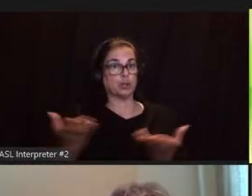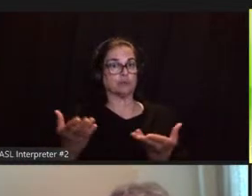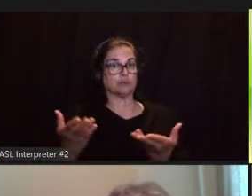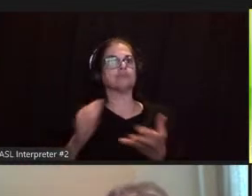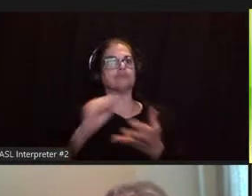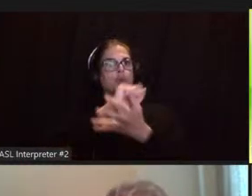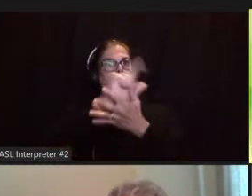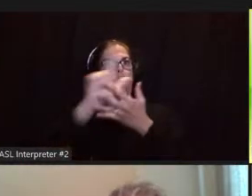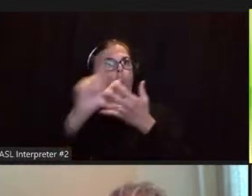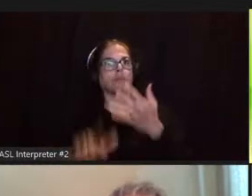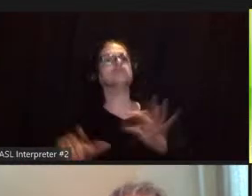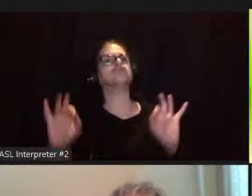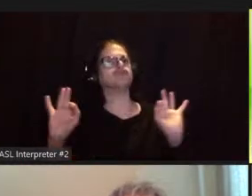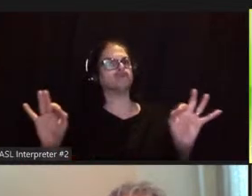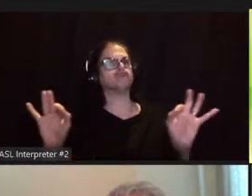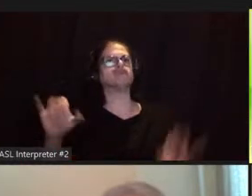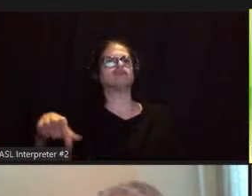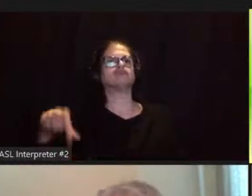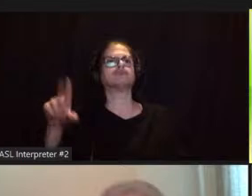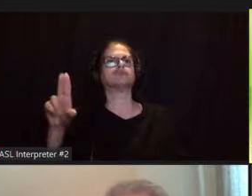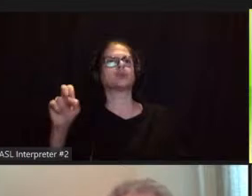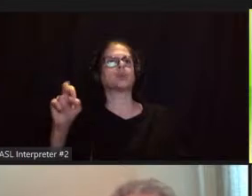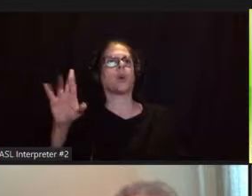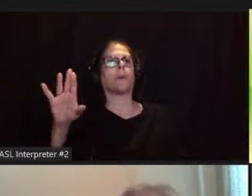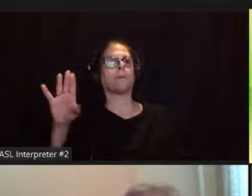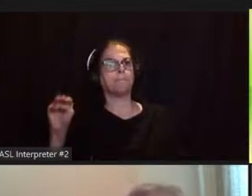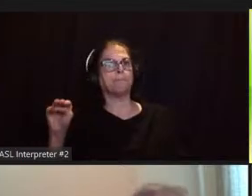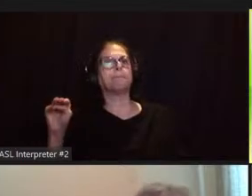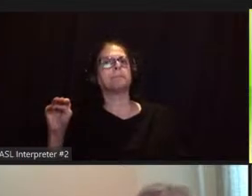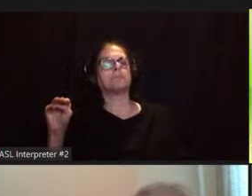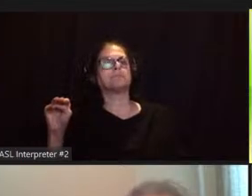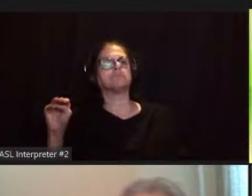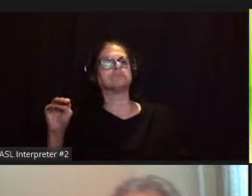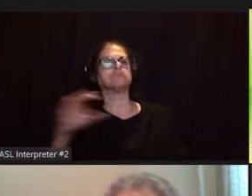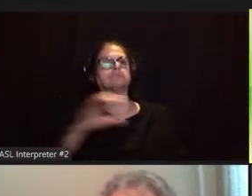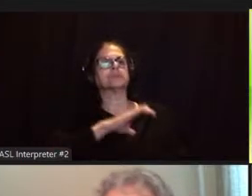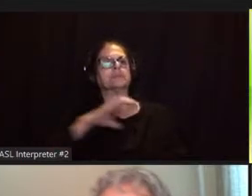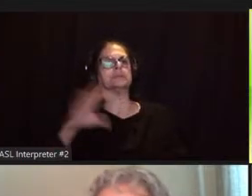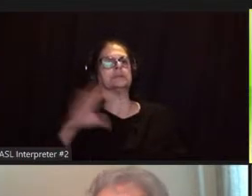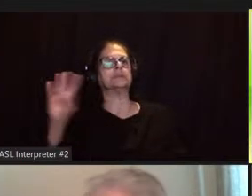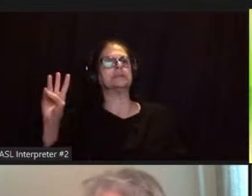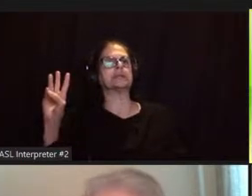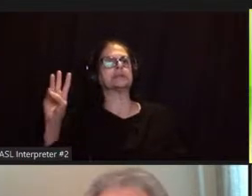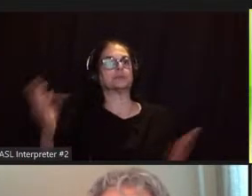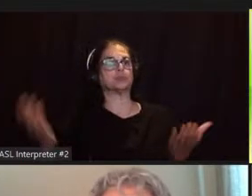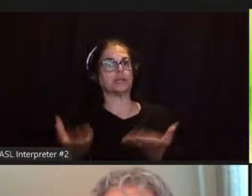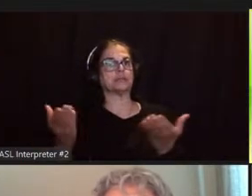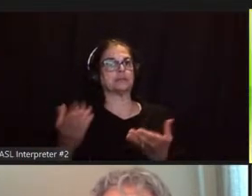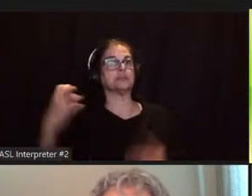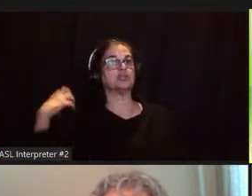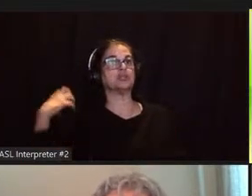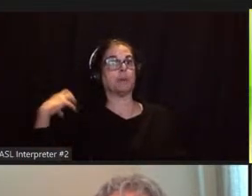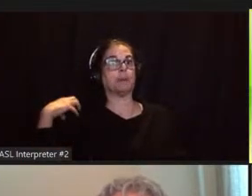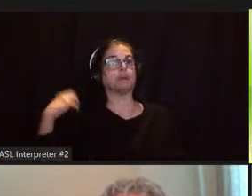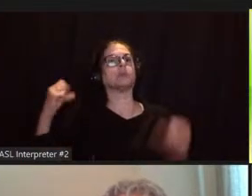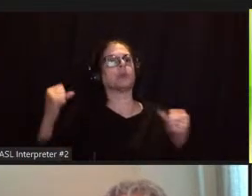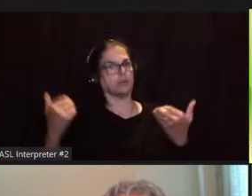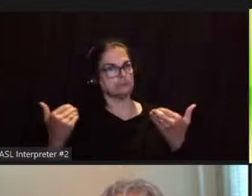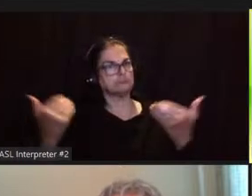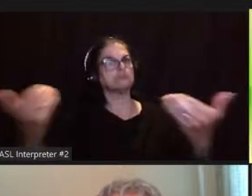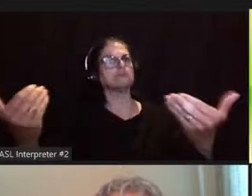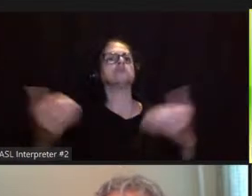have a quorum of the committee with six members present, sir. So Chairman Silva, we may proceed to agenda item number